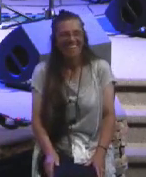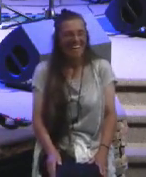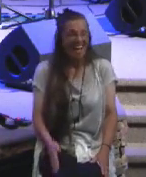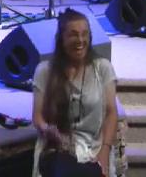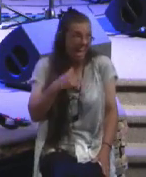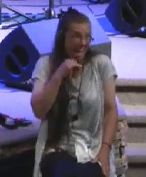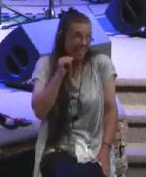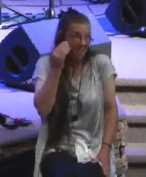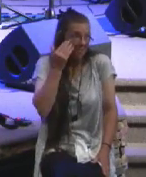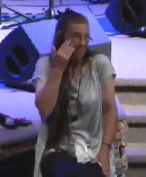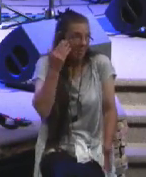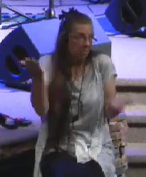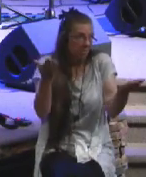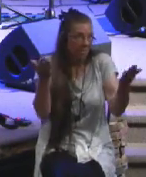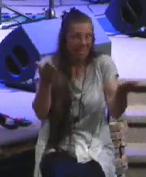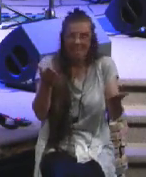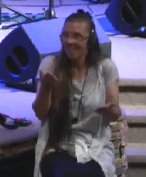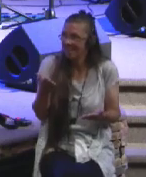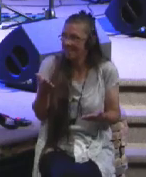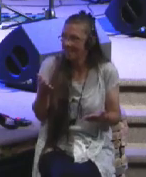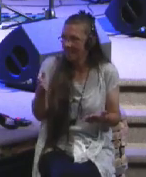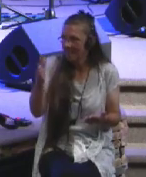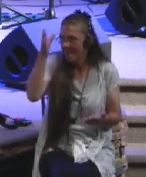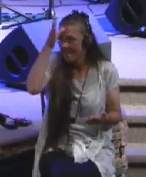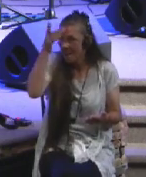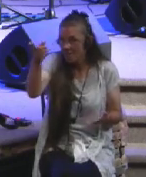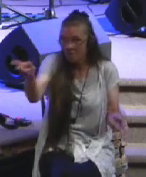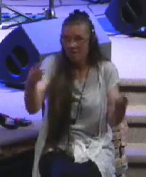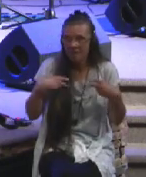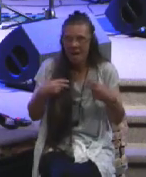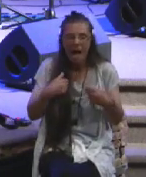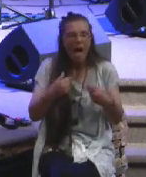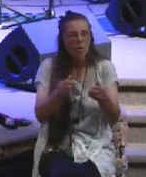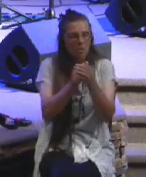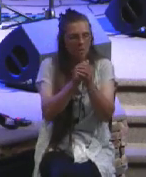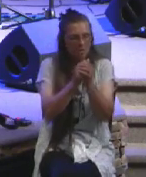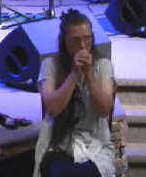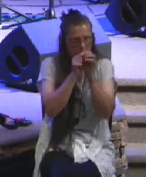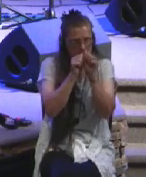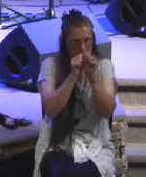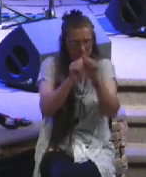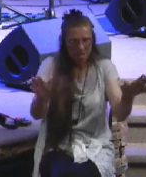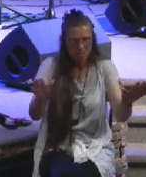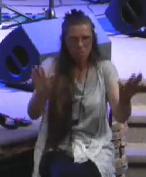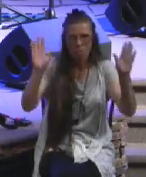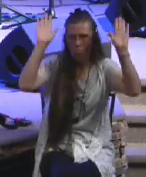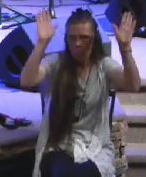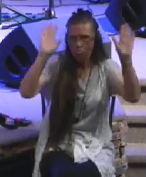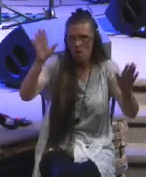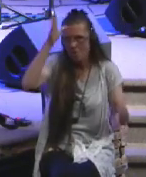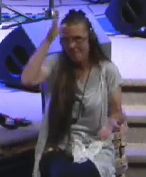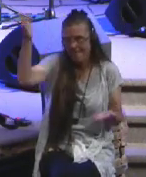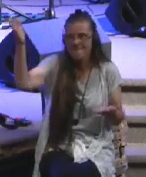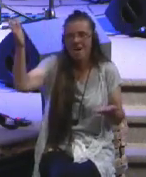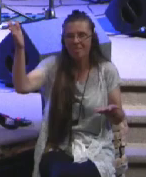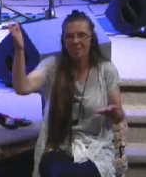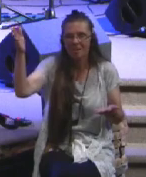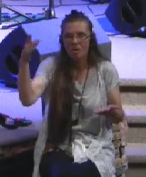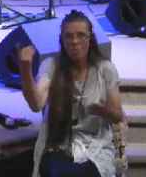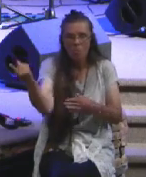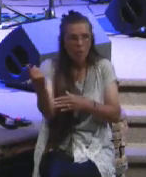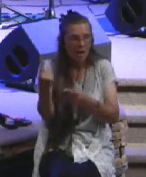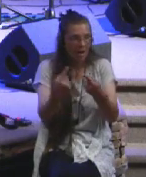I don't know what kind of a dad you had. I was blessed with an absolutely wonderful father, and one